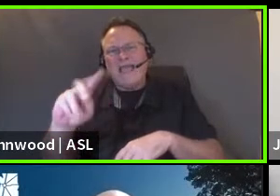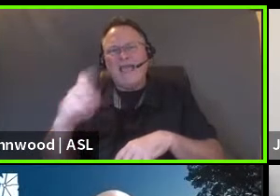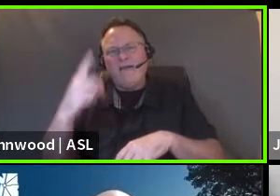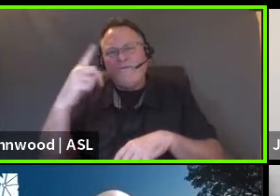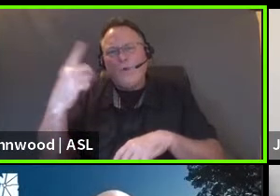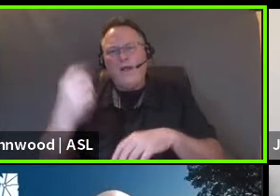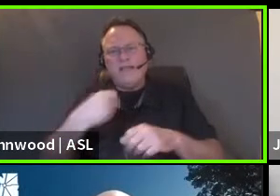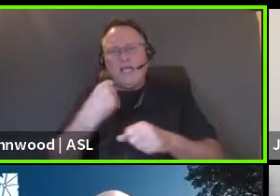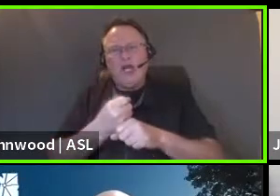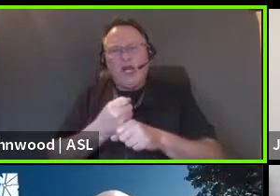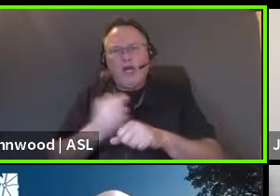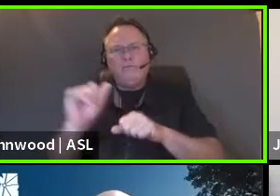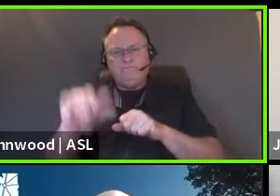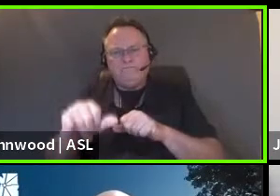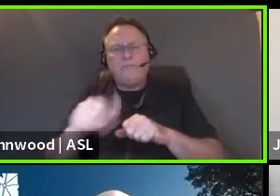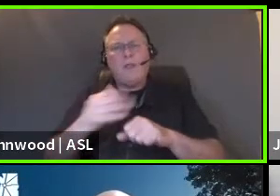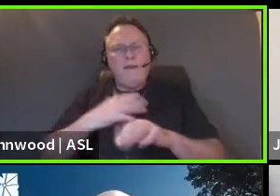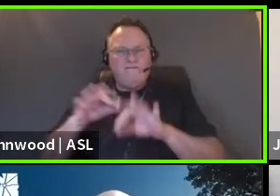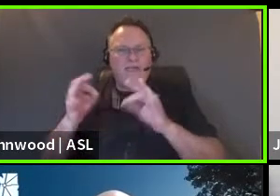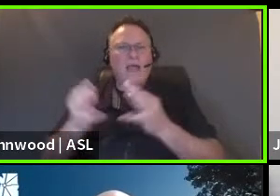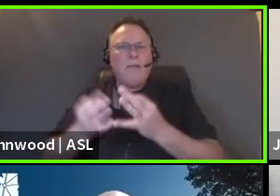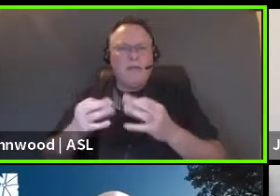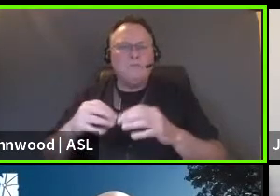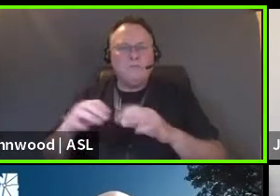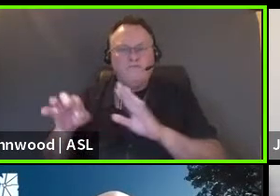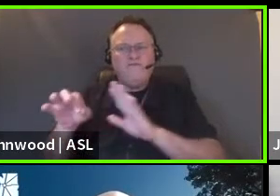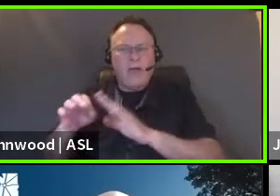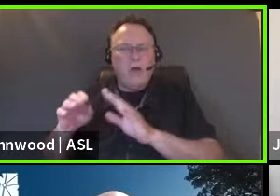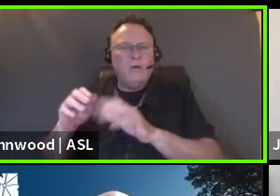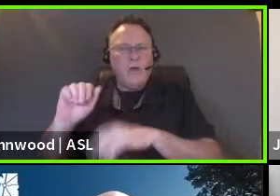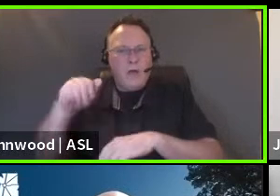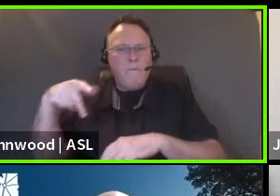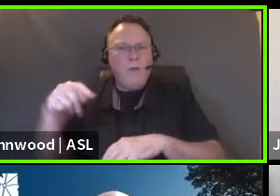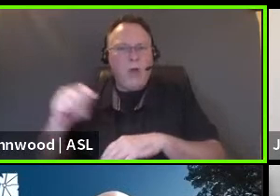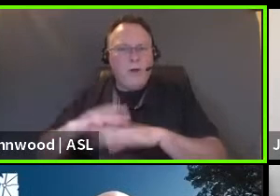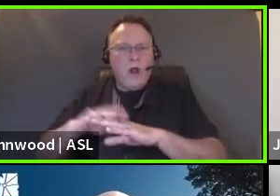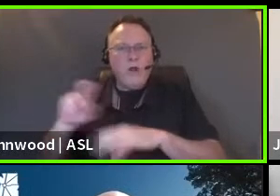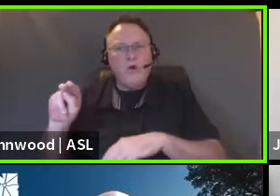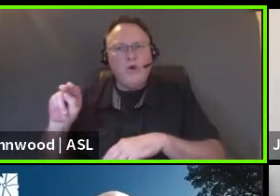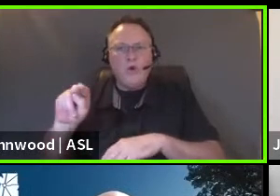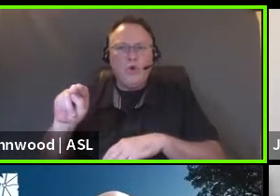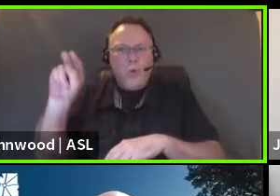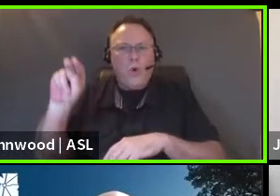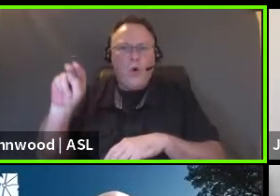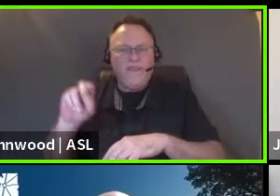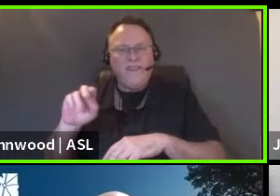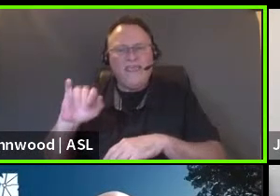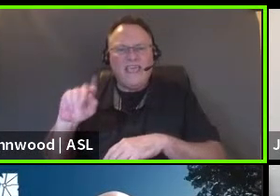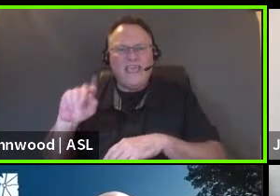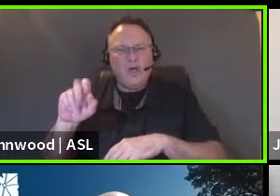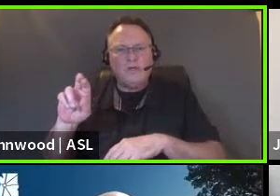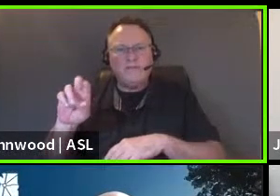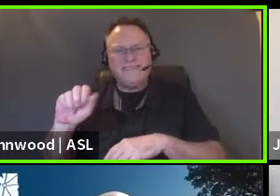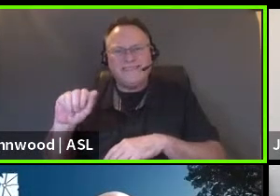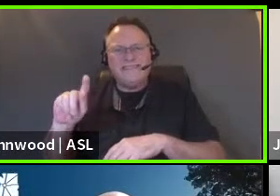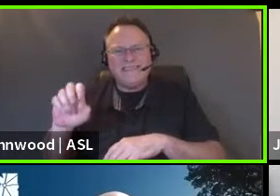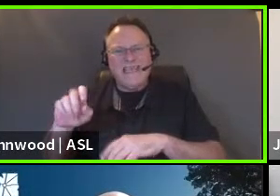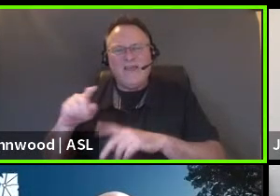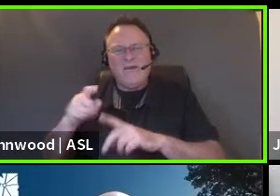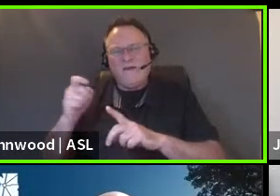And then my family was able to find an apartment on North Interstate from